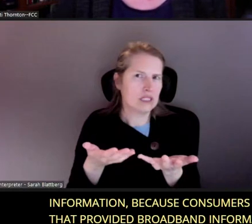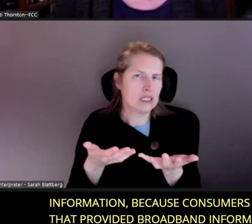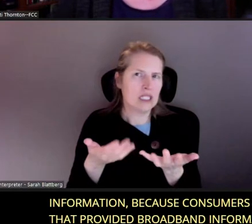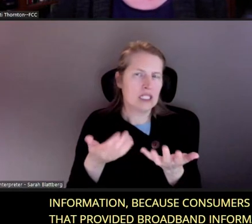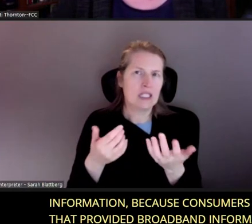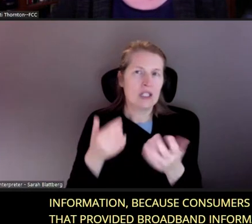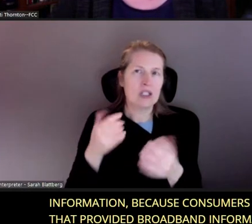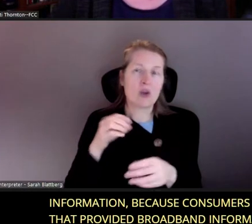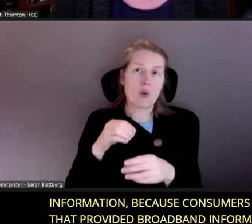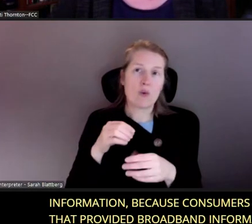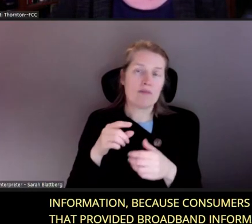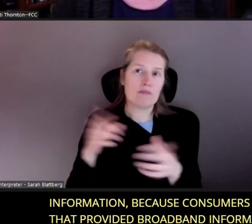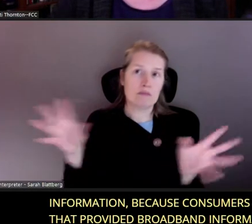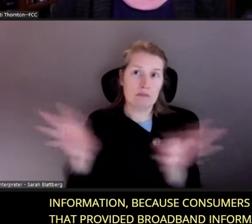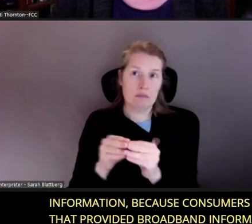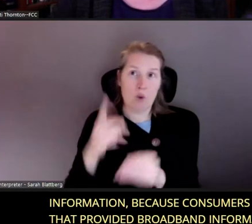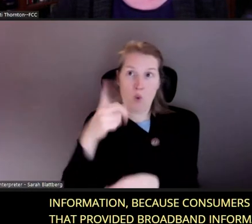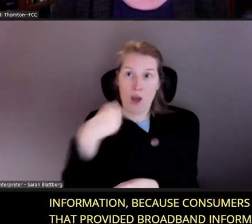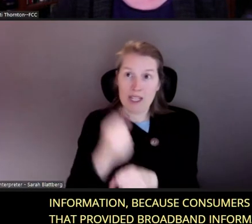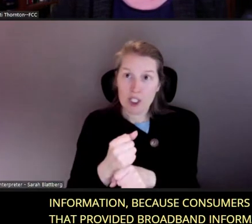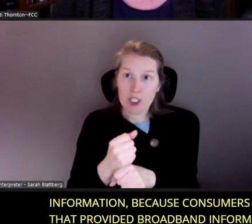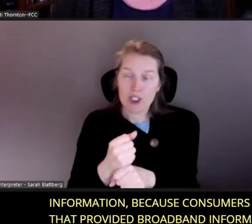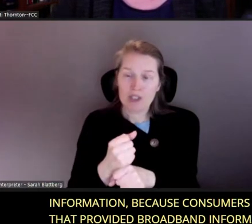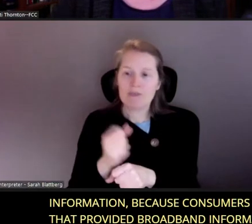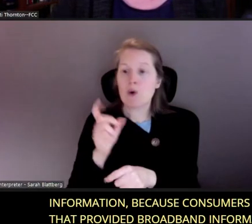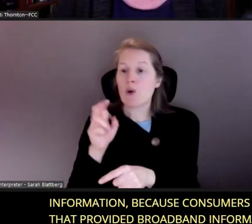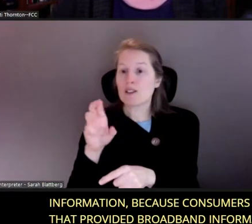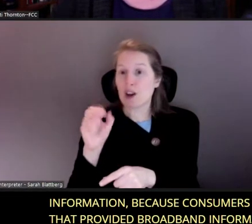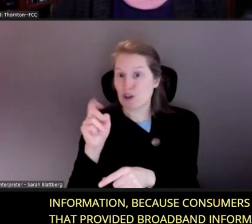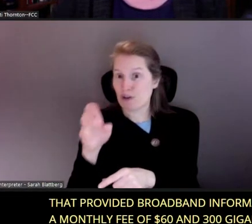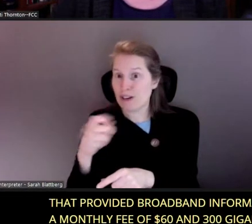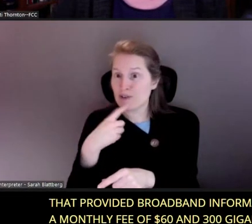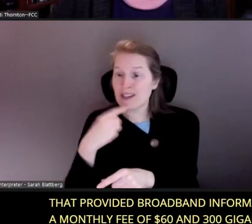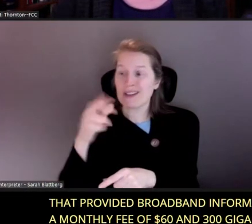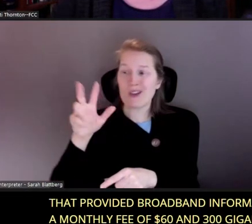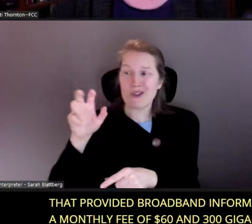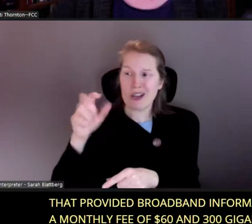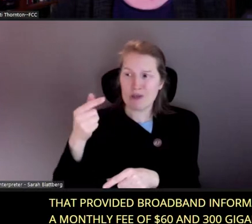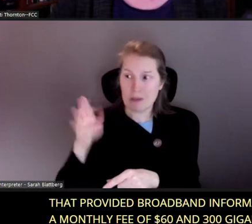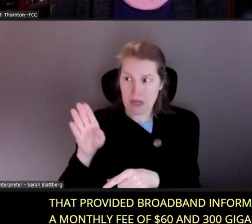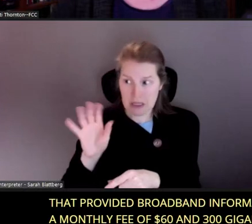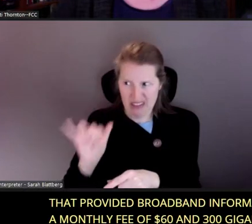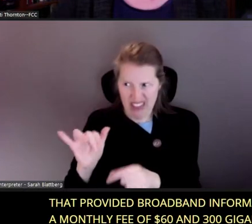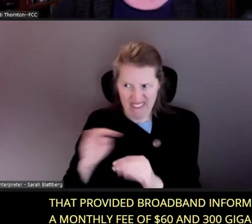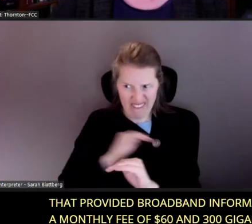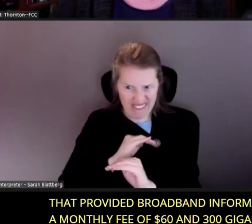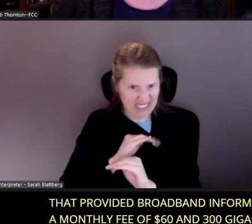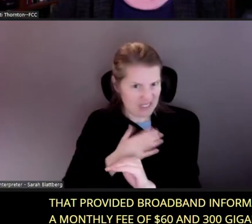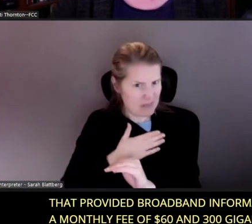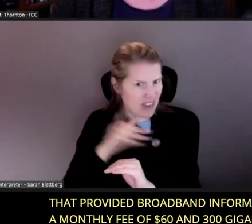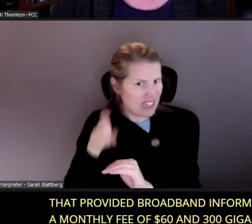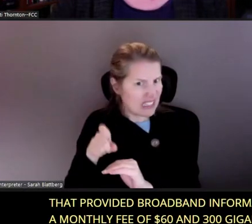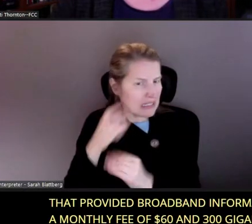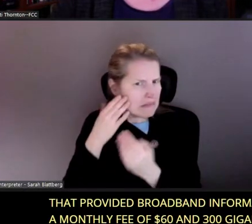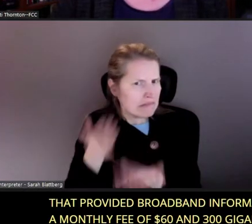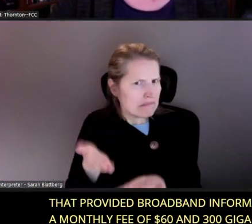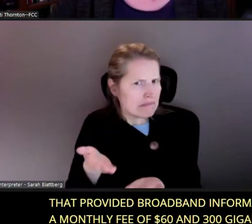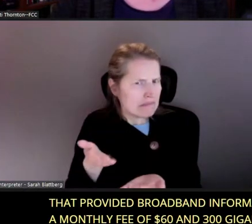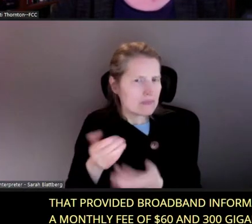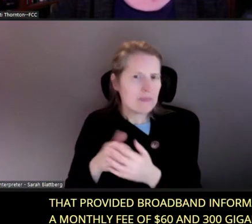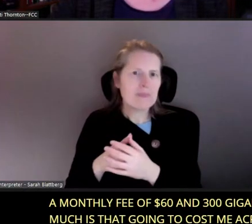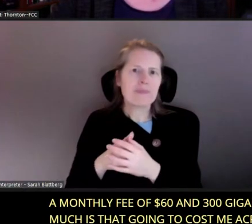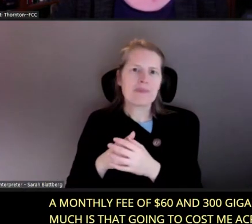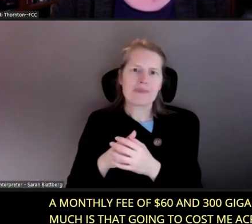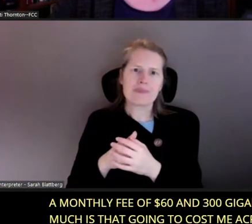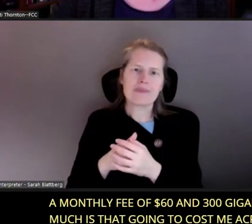of the year? To Dr. Craner's point, is the 300 gigabytes enough data for me? So they have to be able to understand